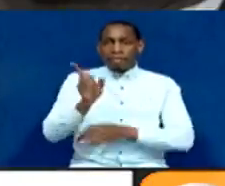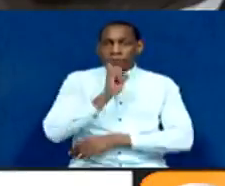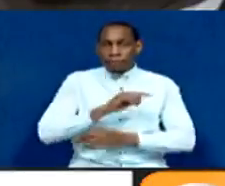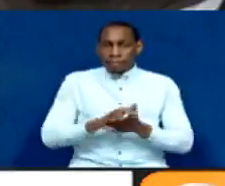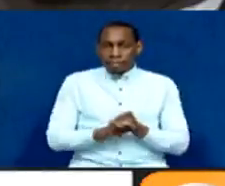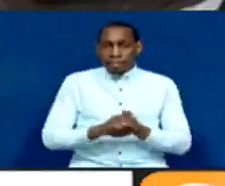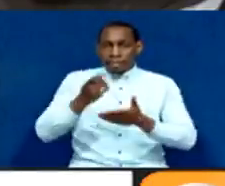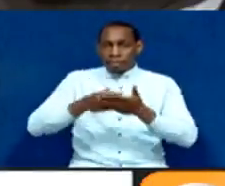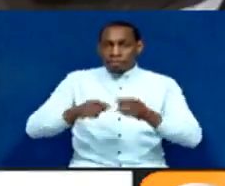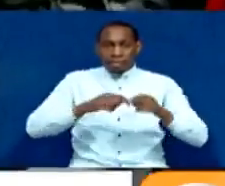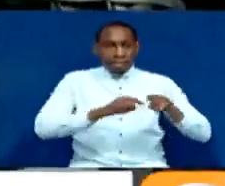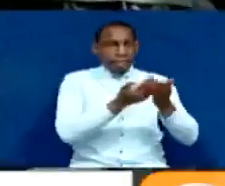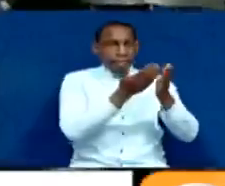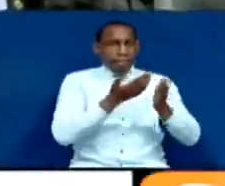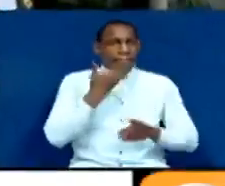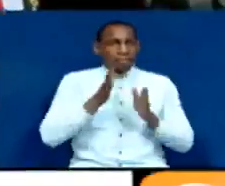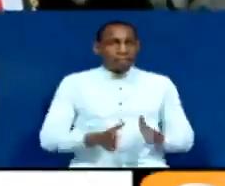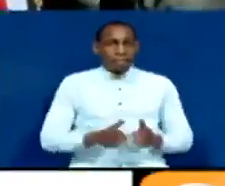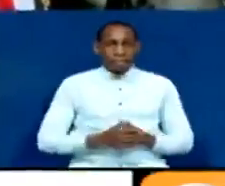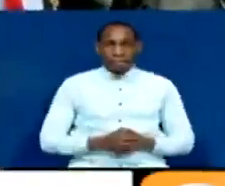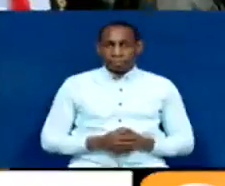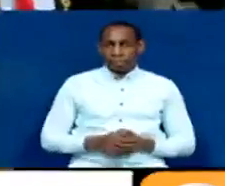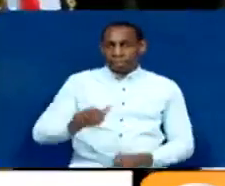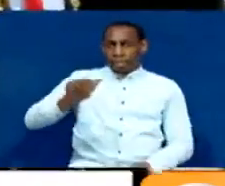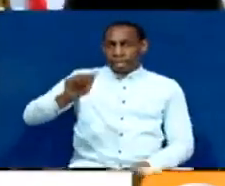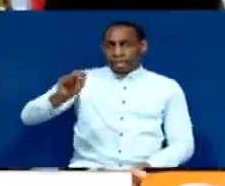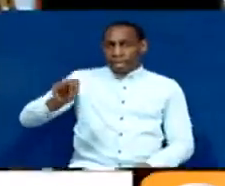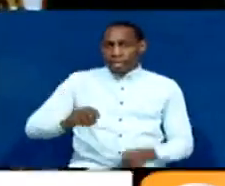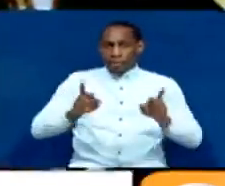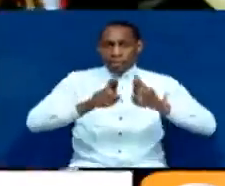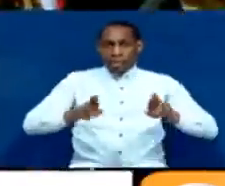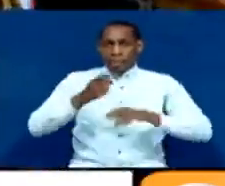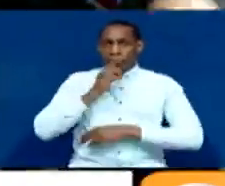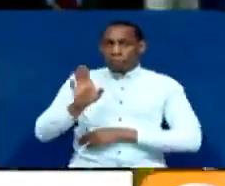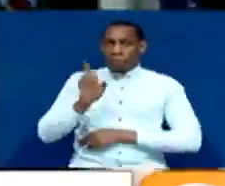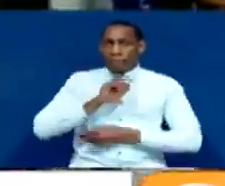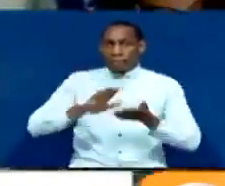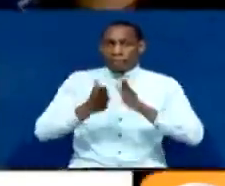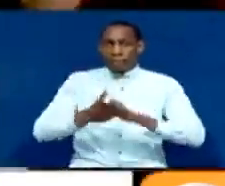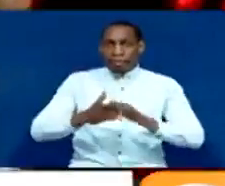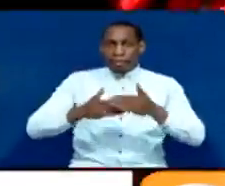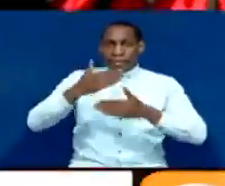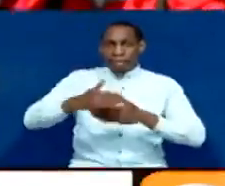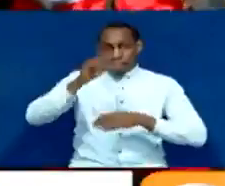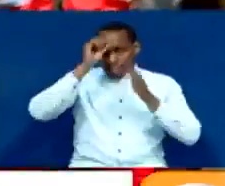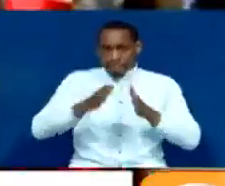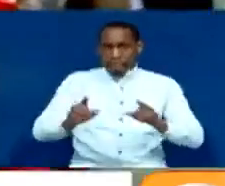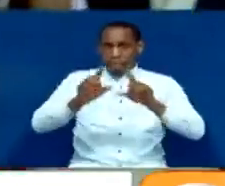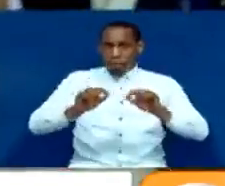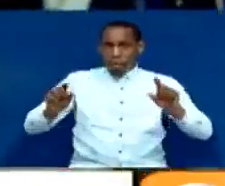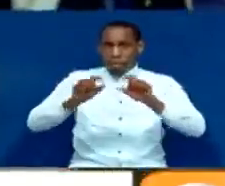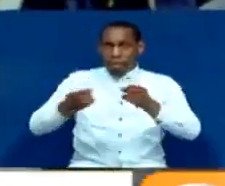dismissed with costs to the respondents. Kananu is now set to be sworn in as the next governor, with